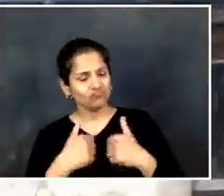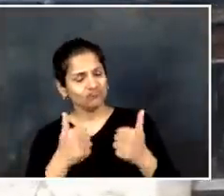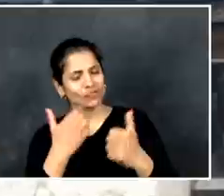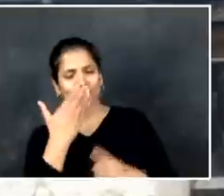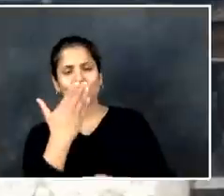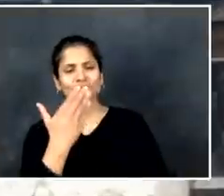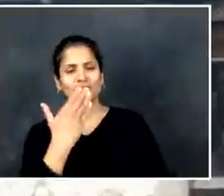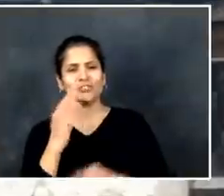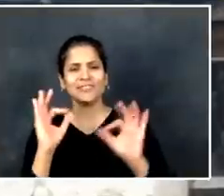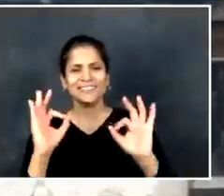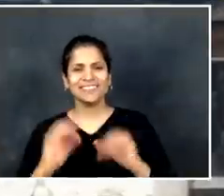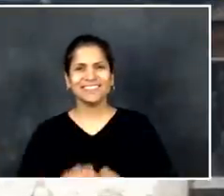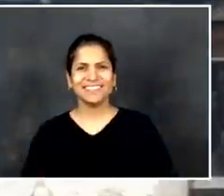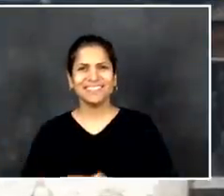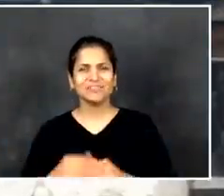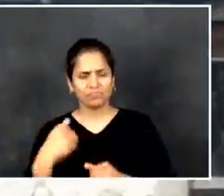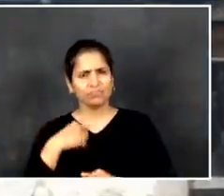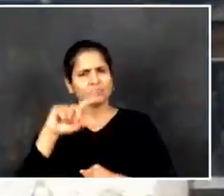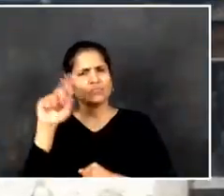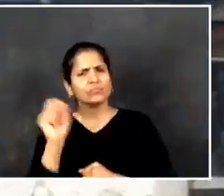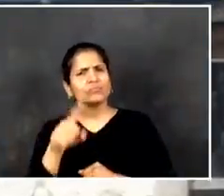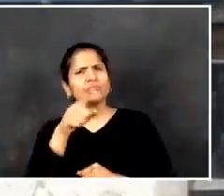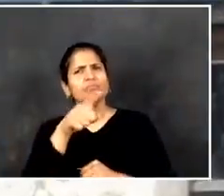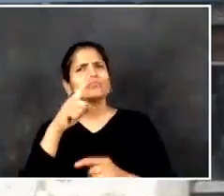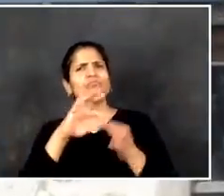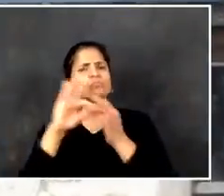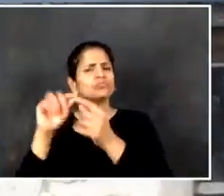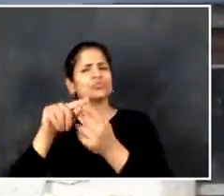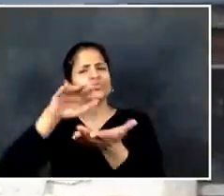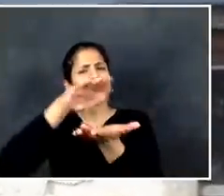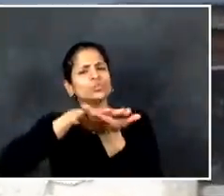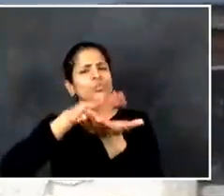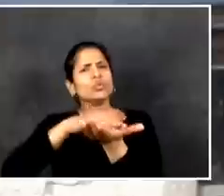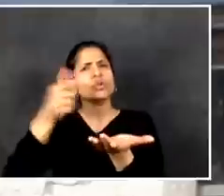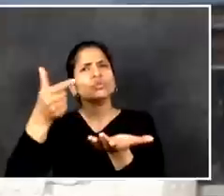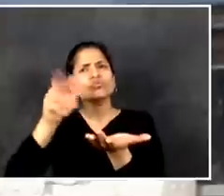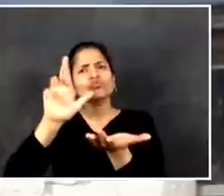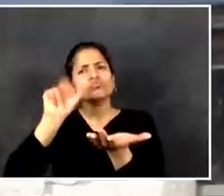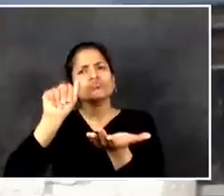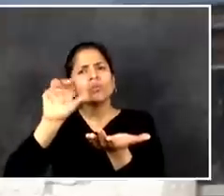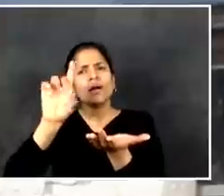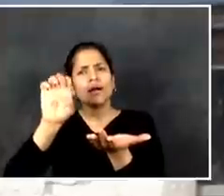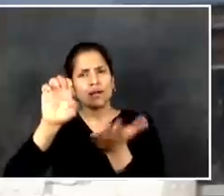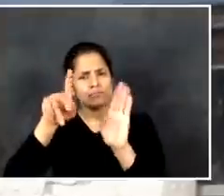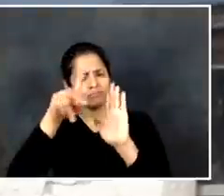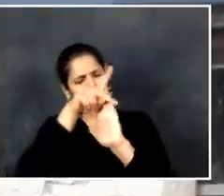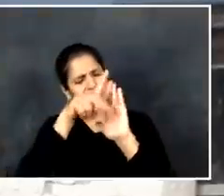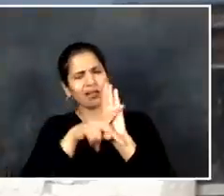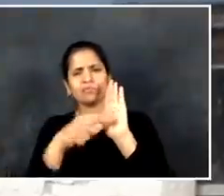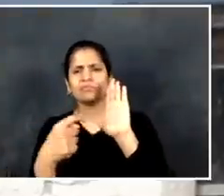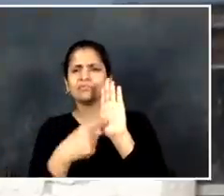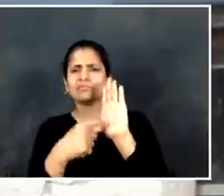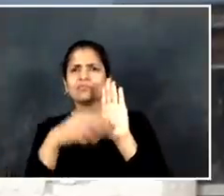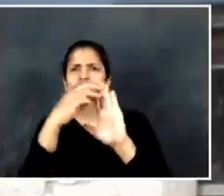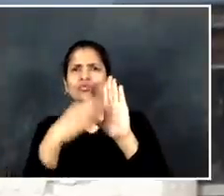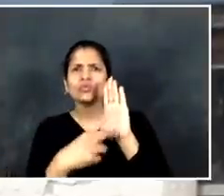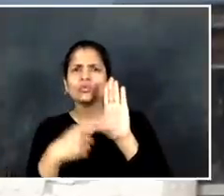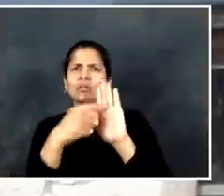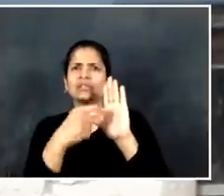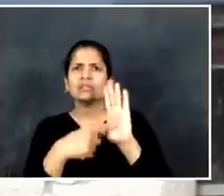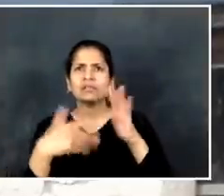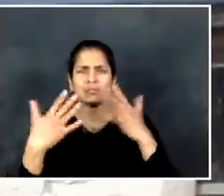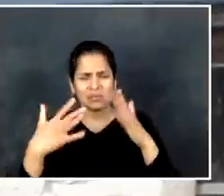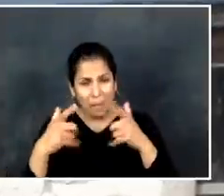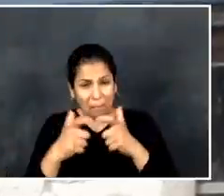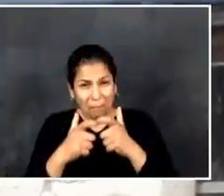grading policies. Some other large school districts have moved to kind of no harm policies, acknowledging that students